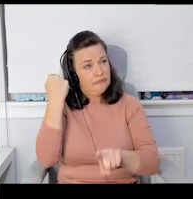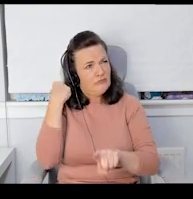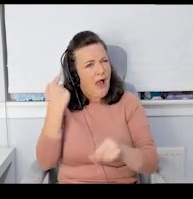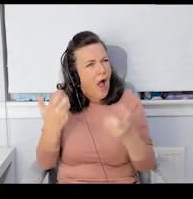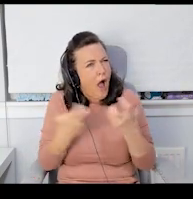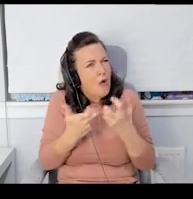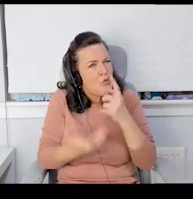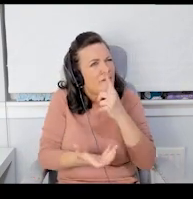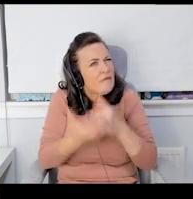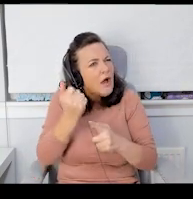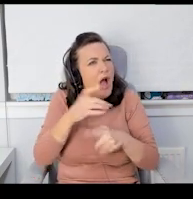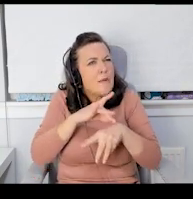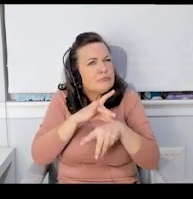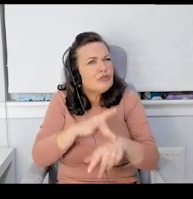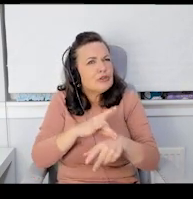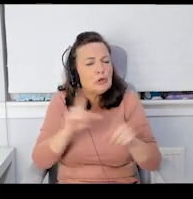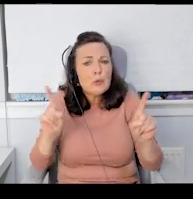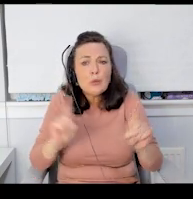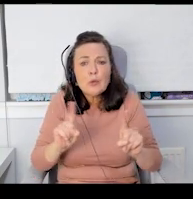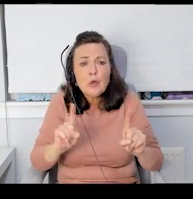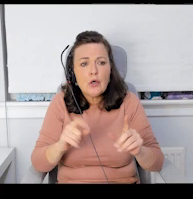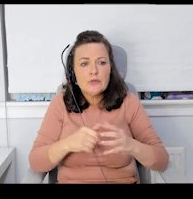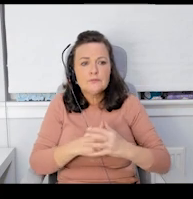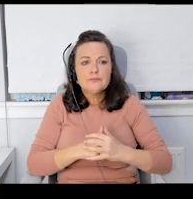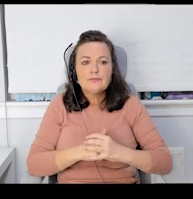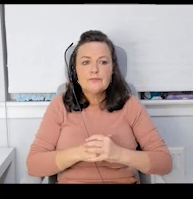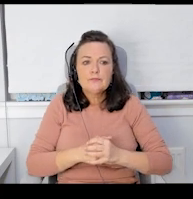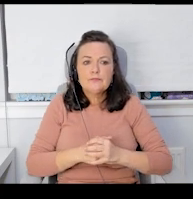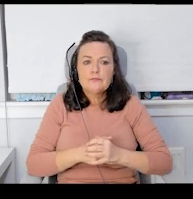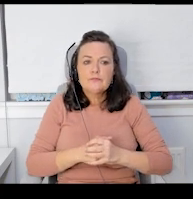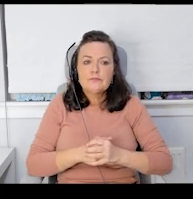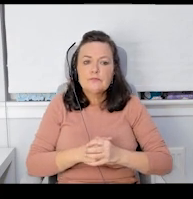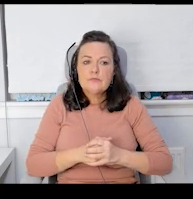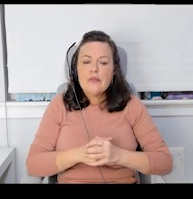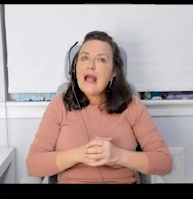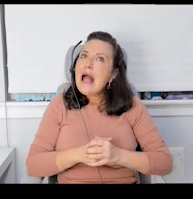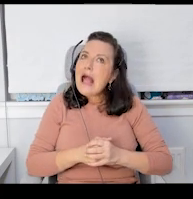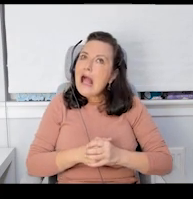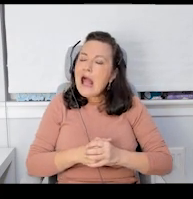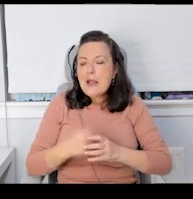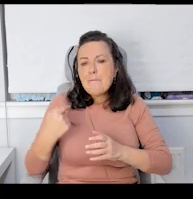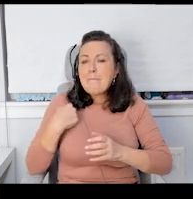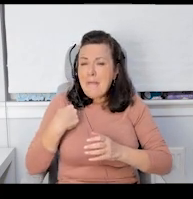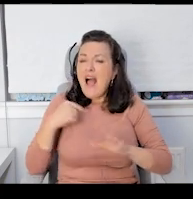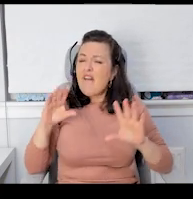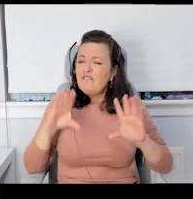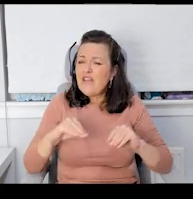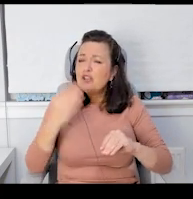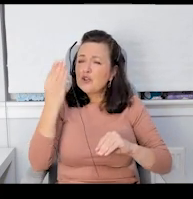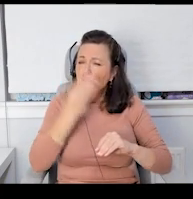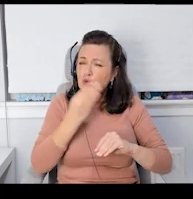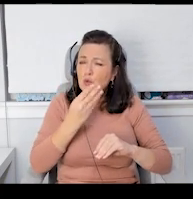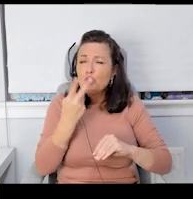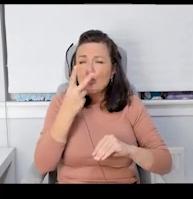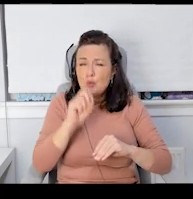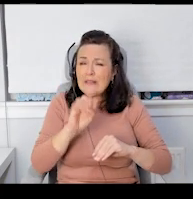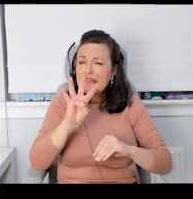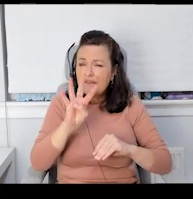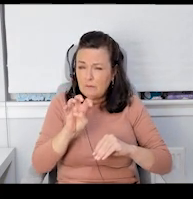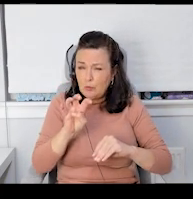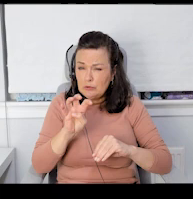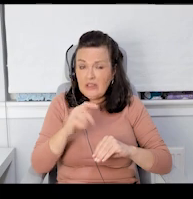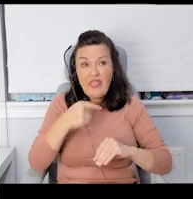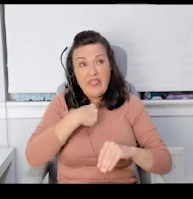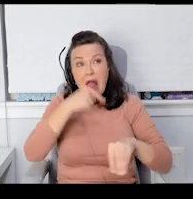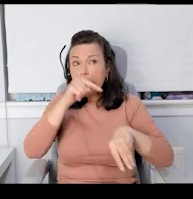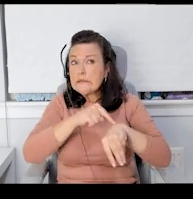apprenticeships? So I actually finished school back in 2014. So foundation apprenticeships were kind of very, very early stages, if not